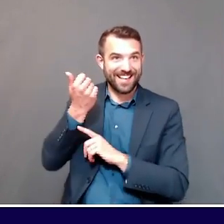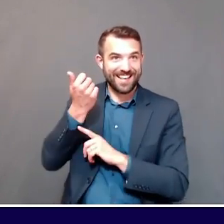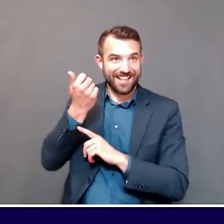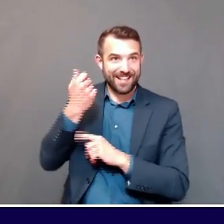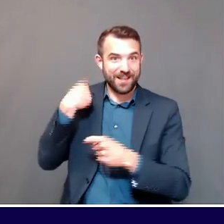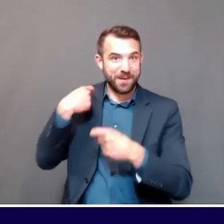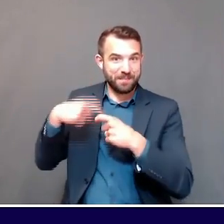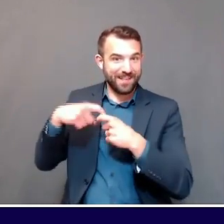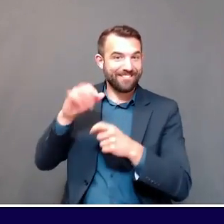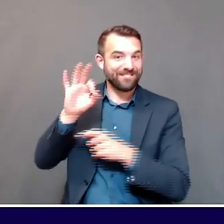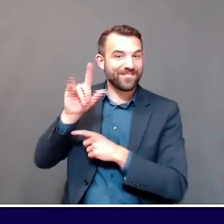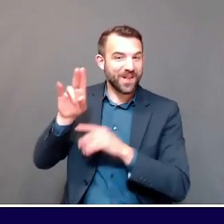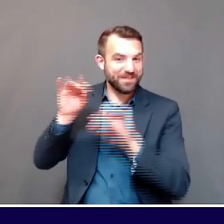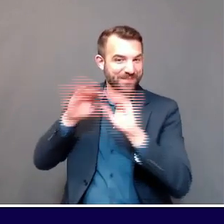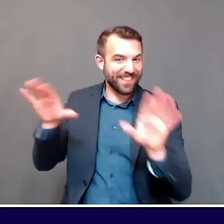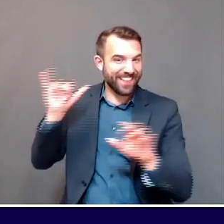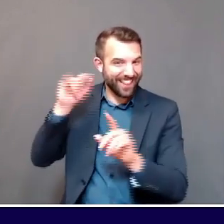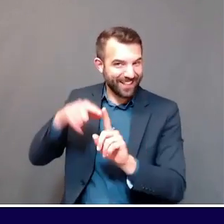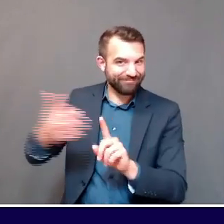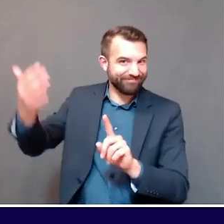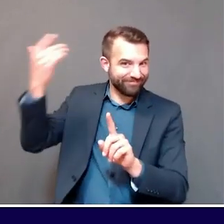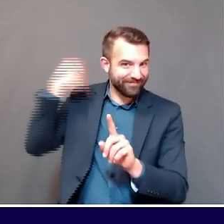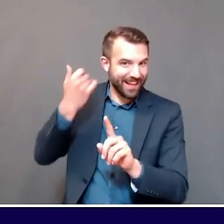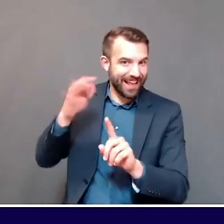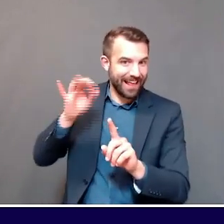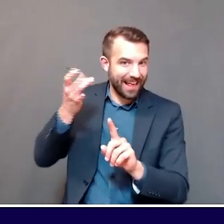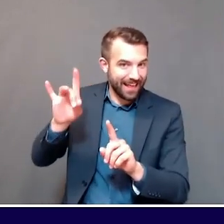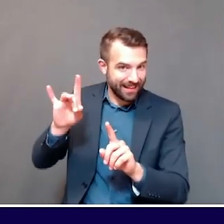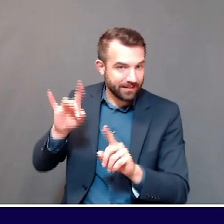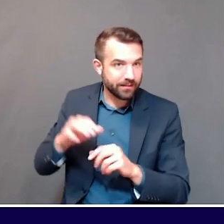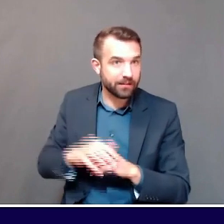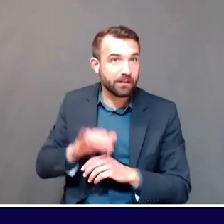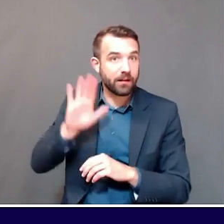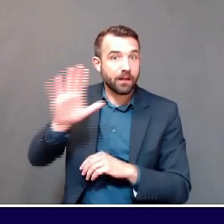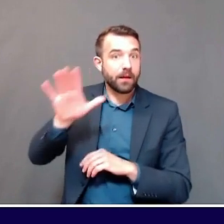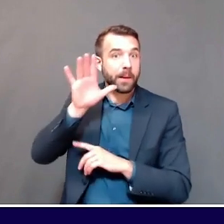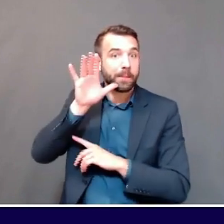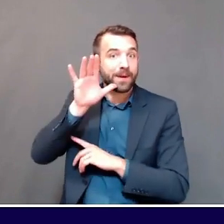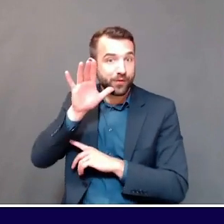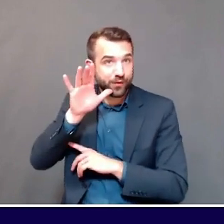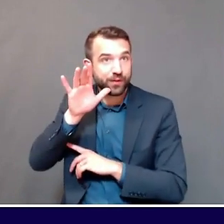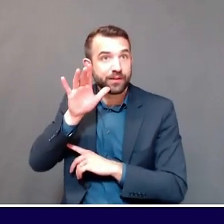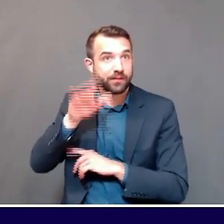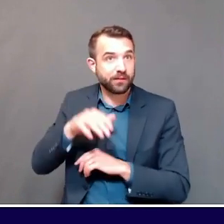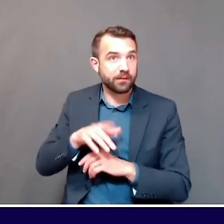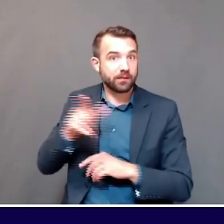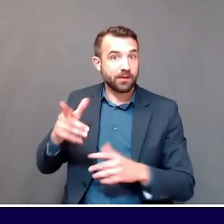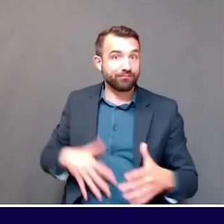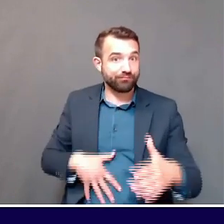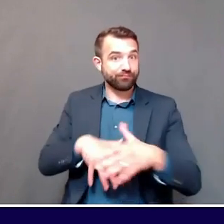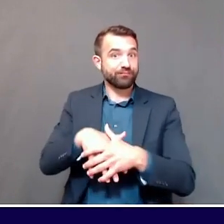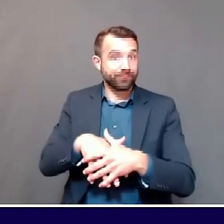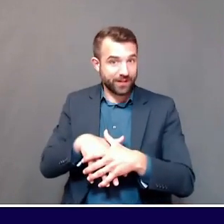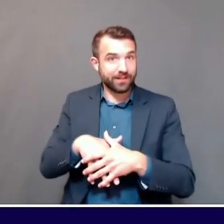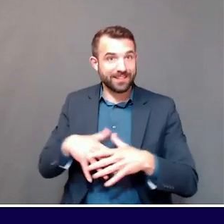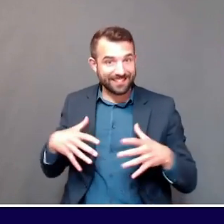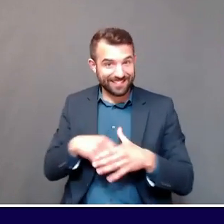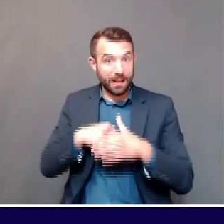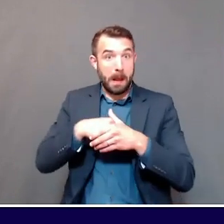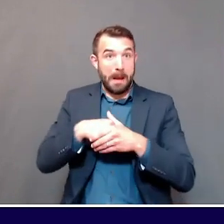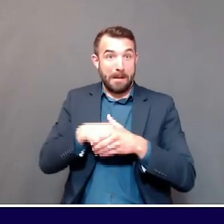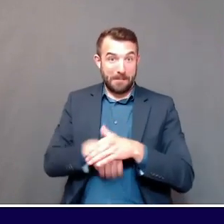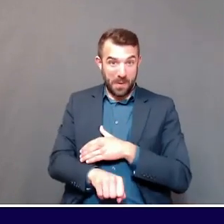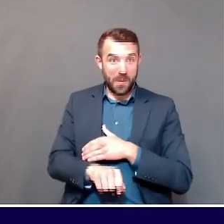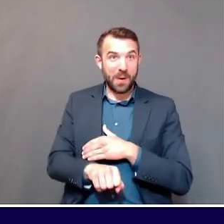about. Her mother was so sick when she was born that she had to live with